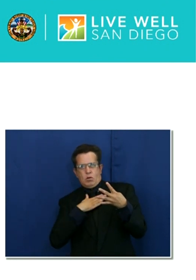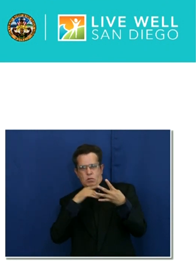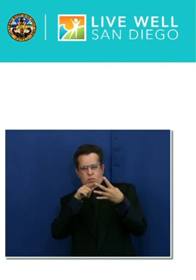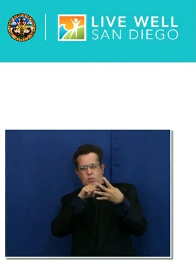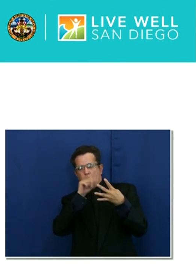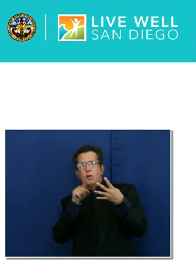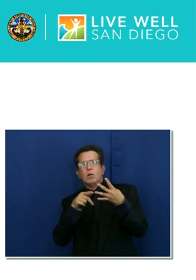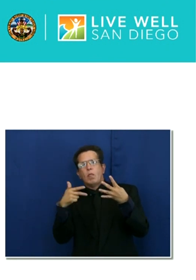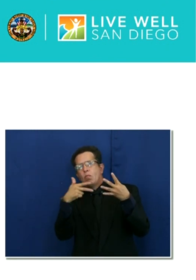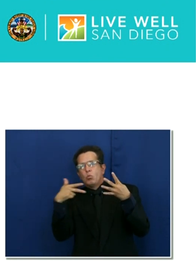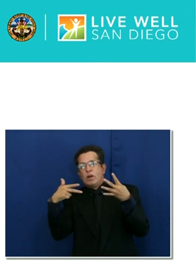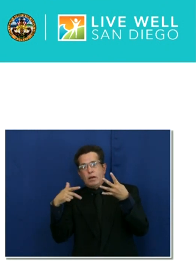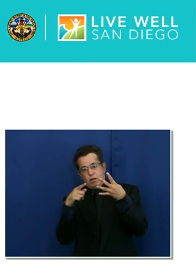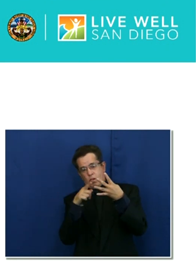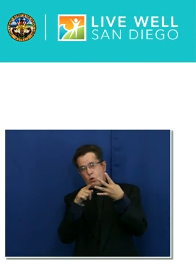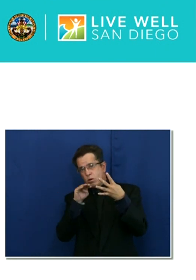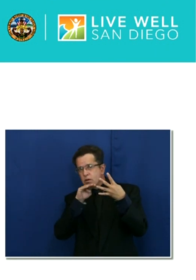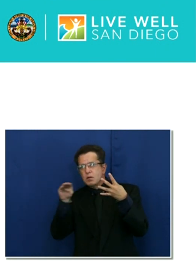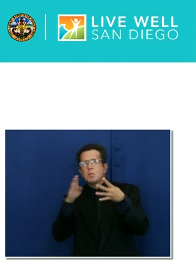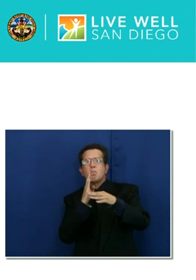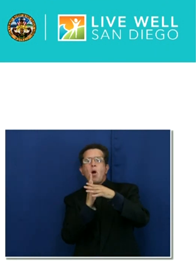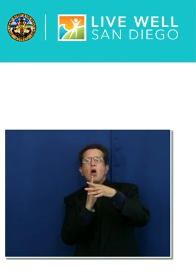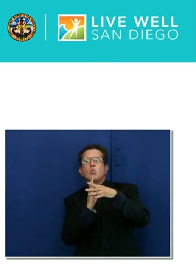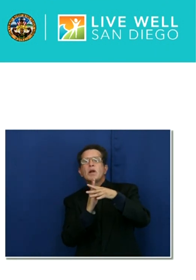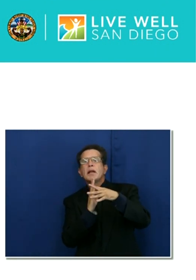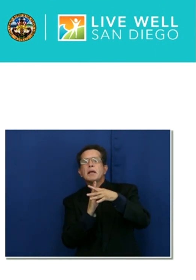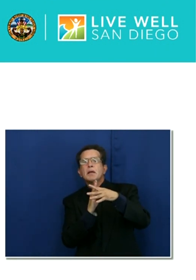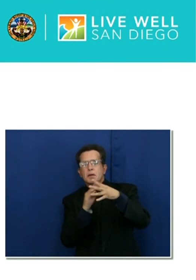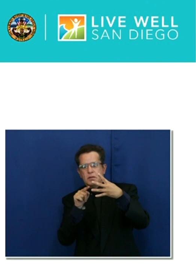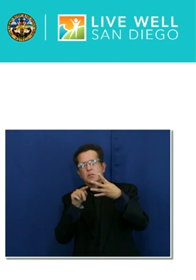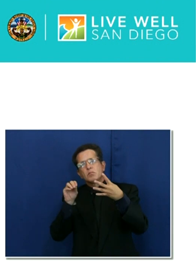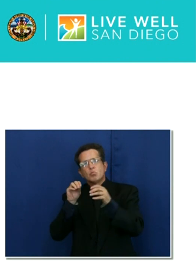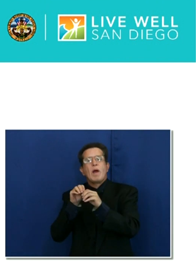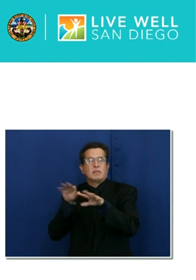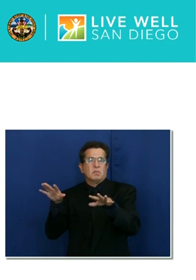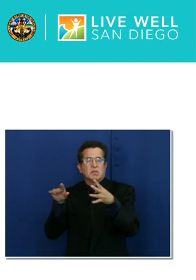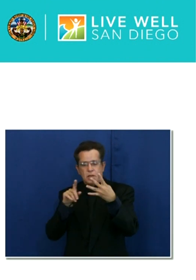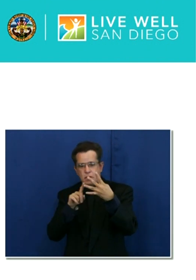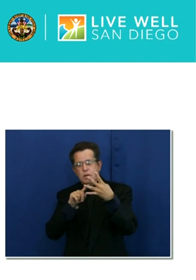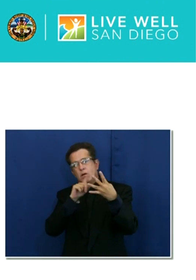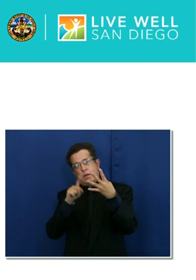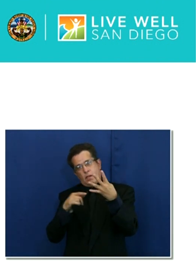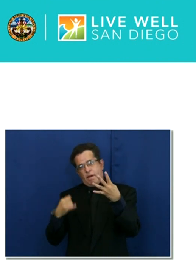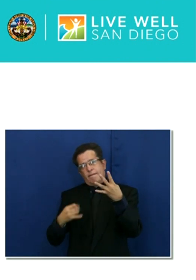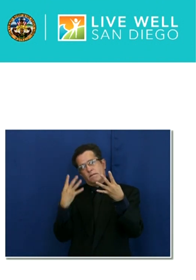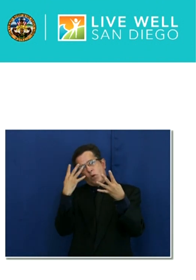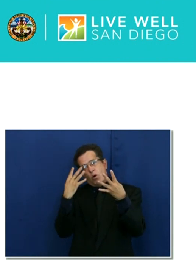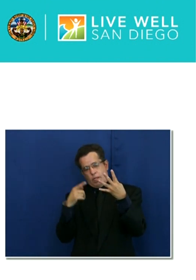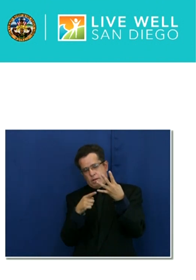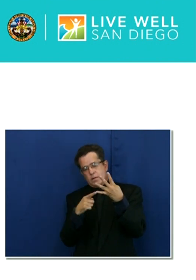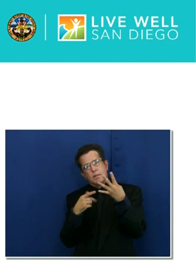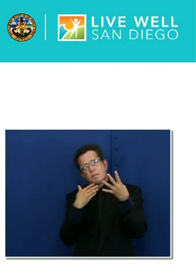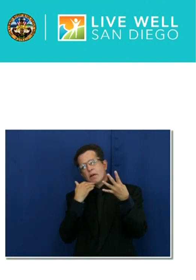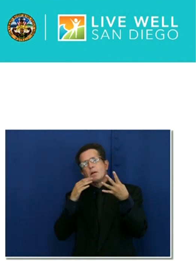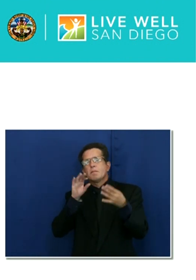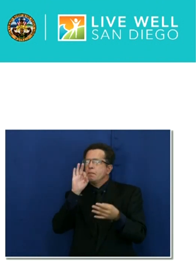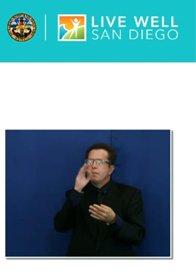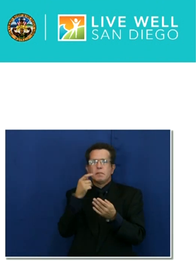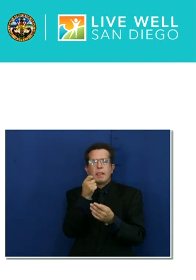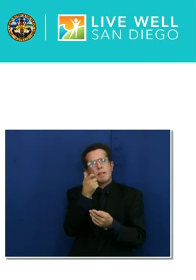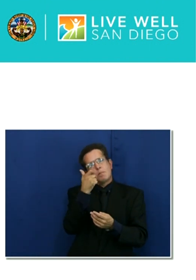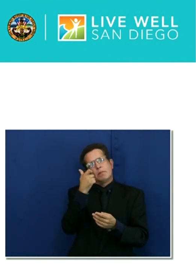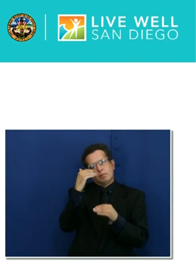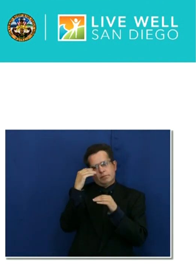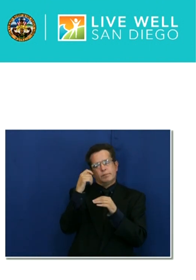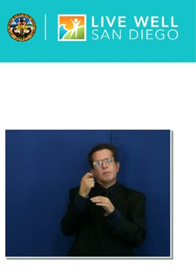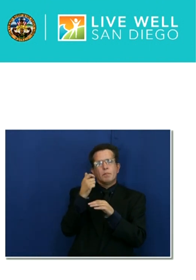tier is level 3, moderate transmission, and then the fourth tier is minimal